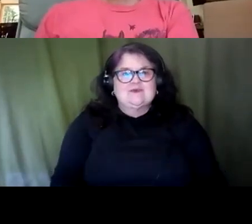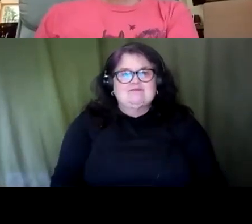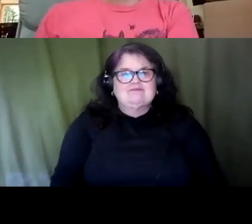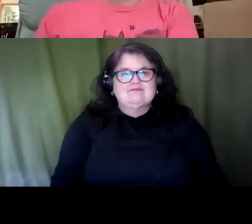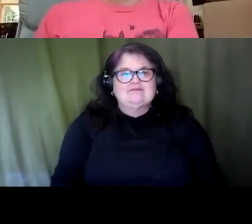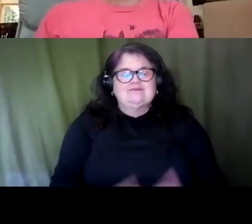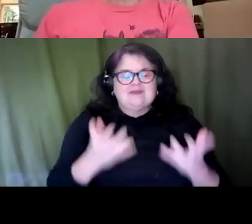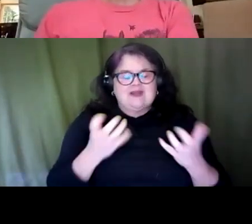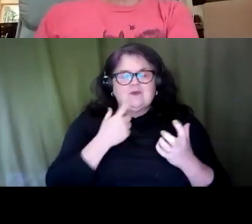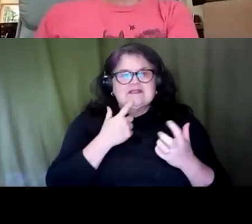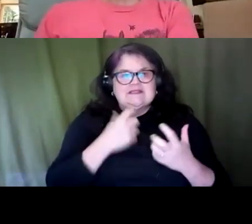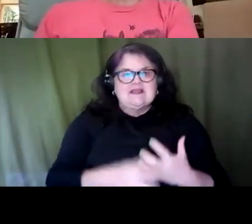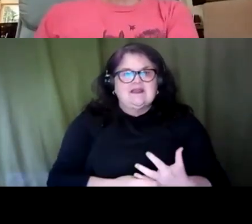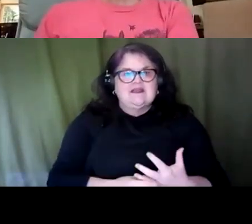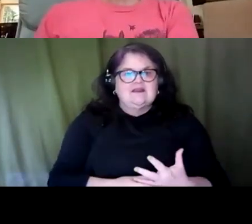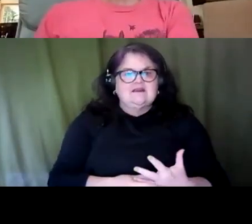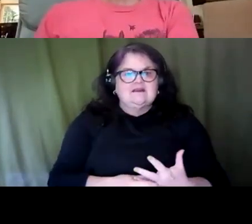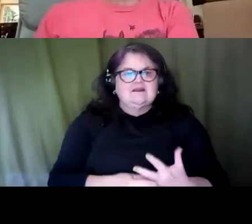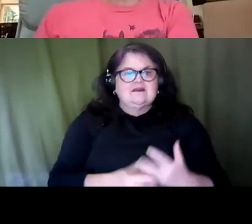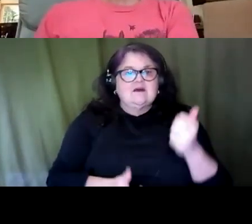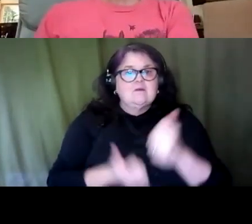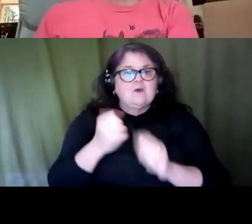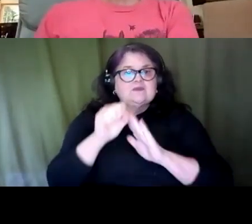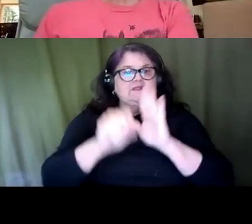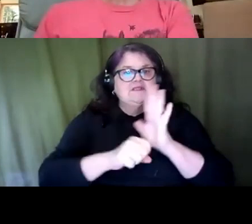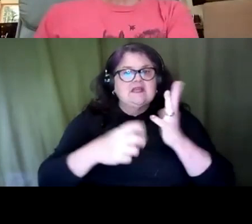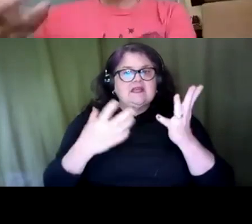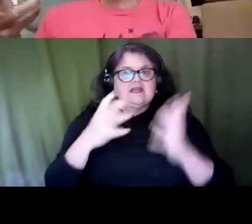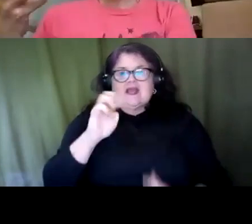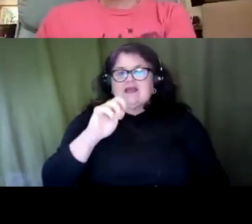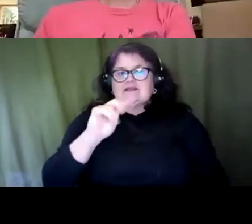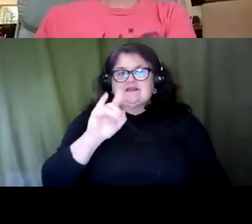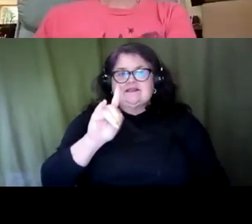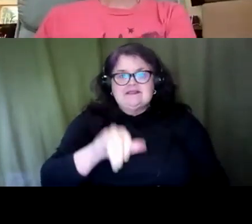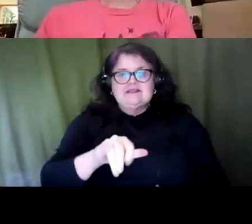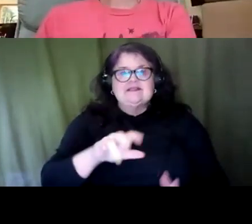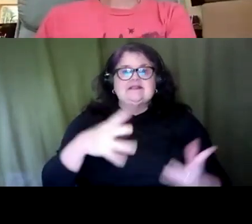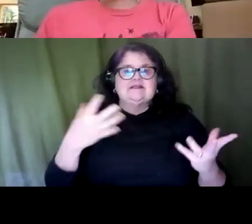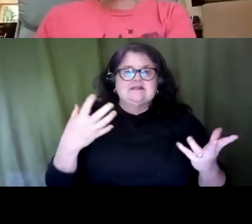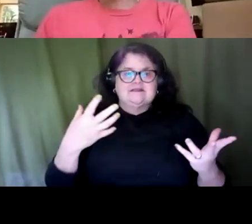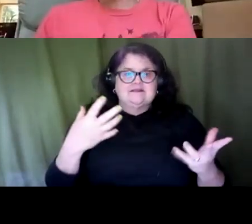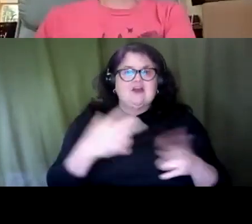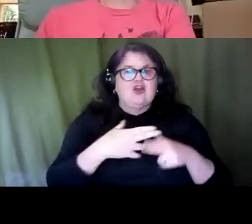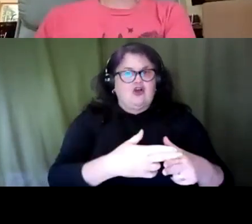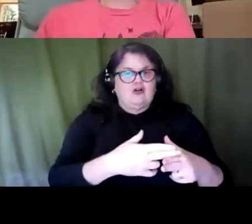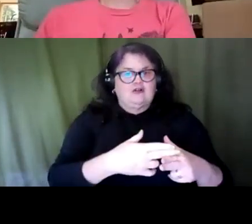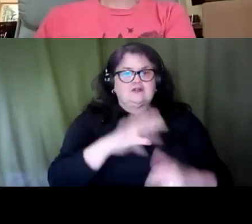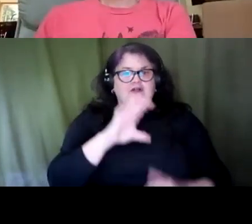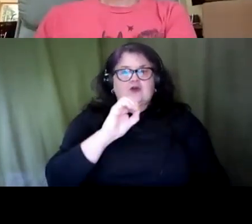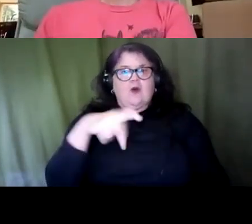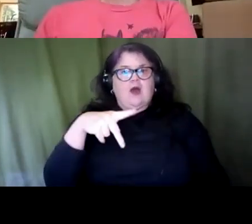what I want to say though is that there are in most states entities you could form, you know, cakes you can bake that are called cooperatives or